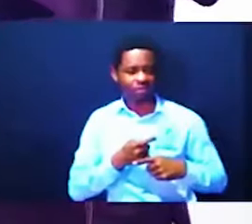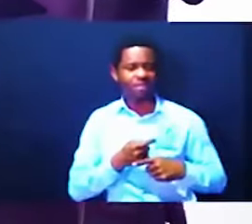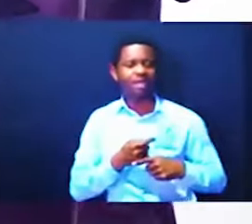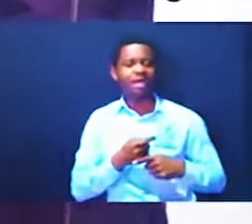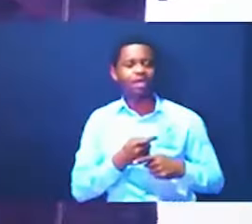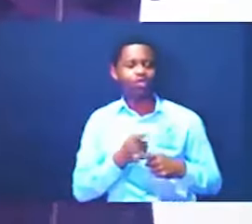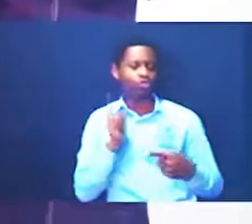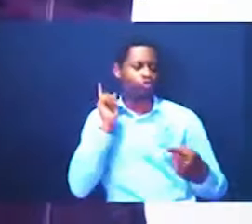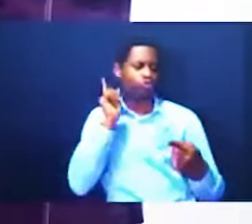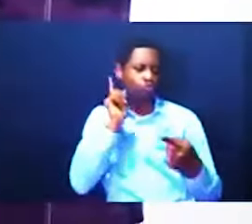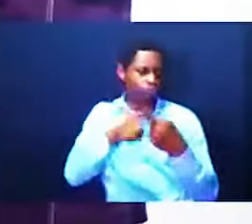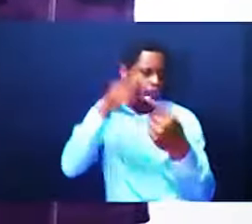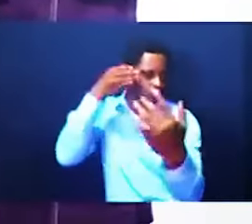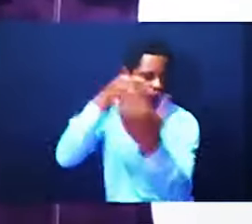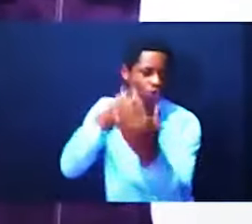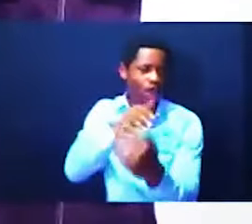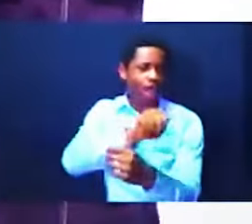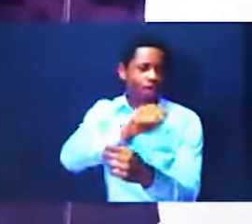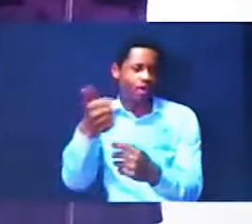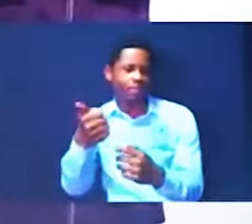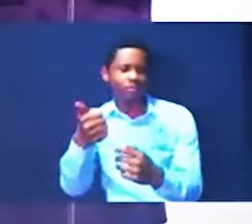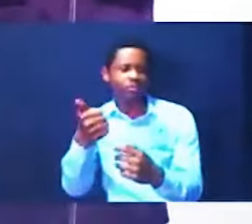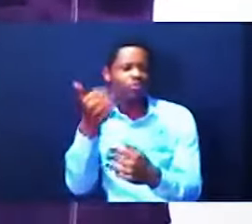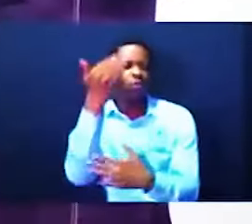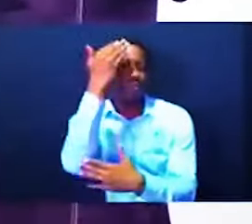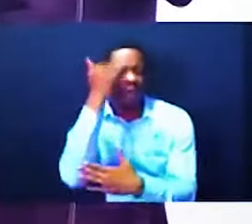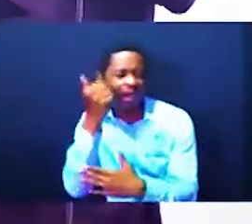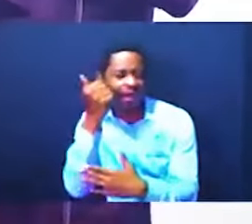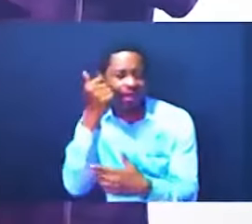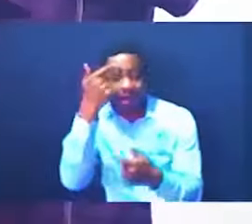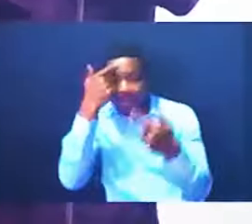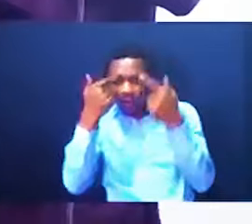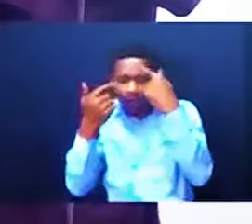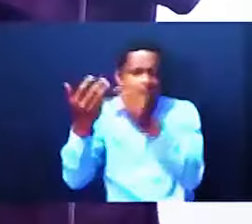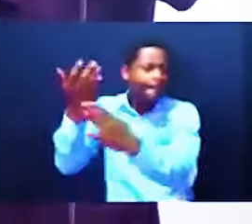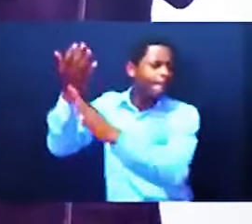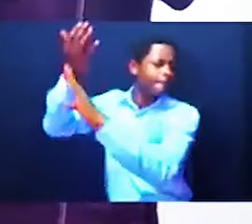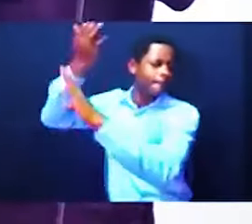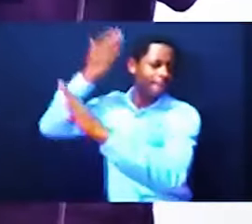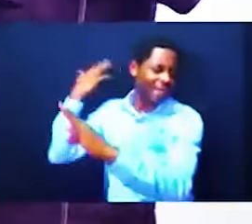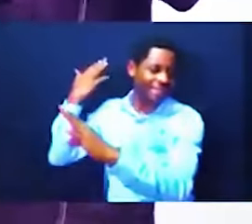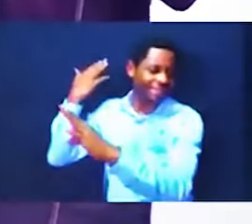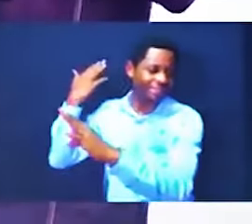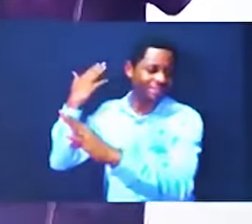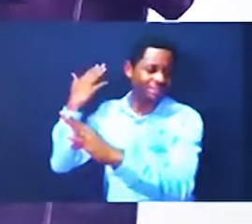another. Resulting from a past offense.